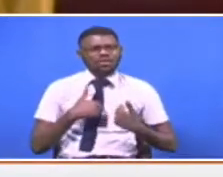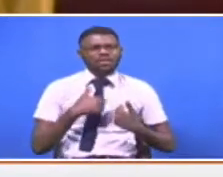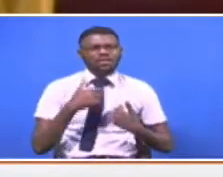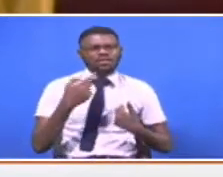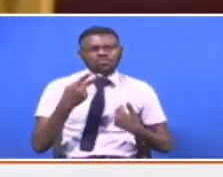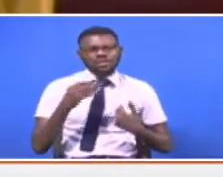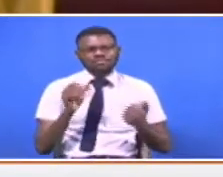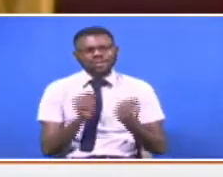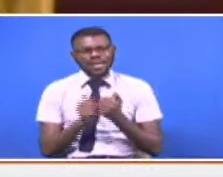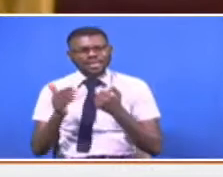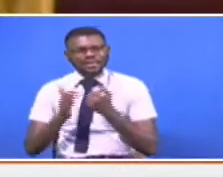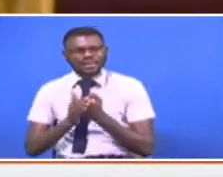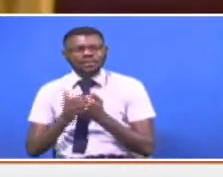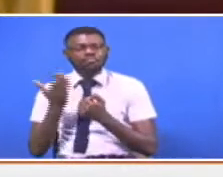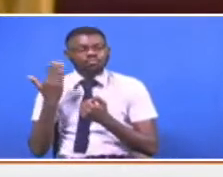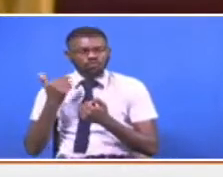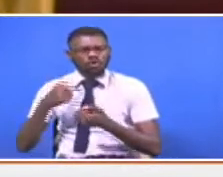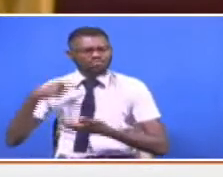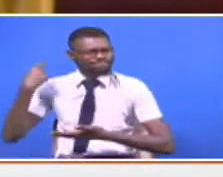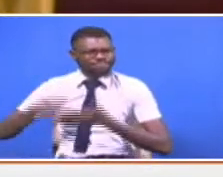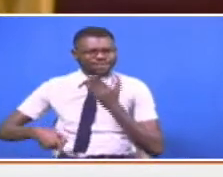app was fined